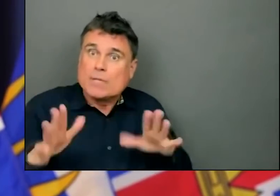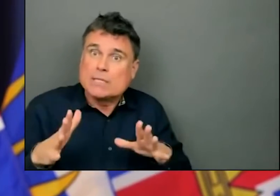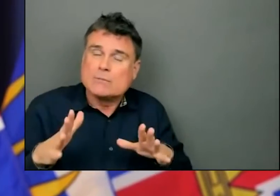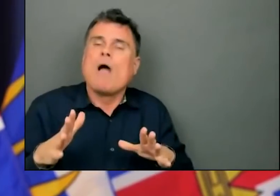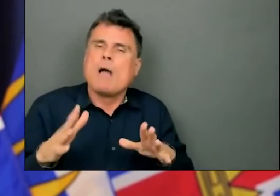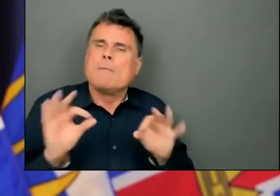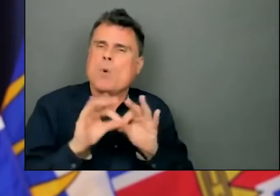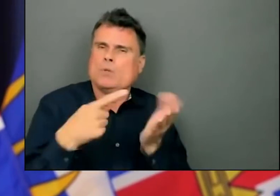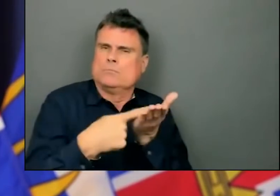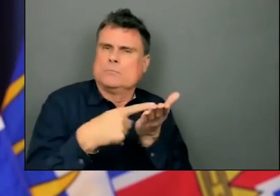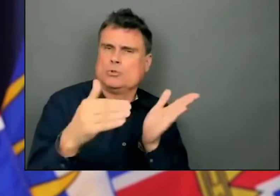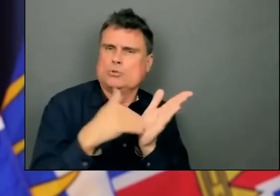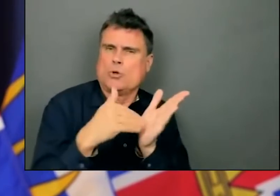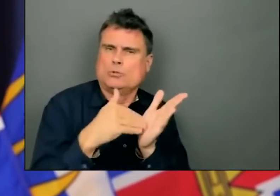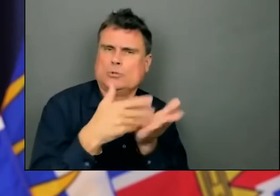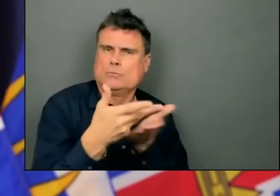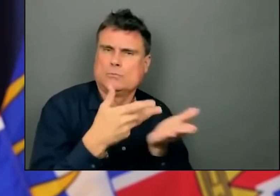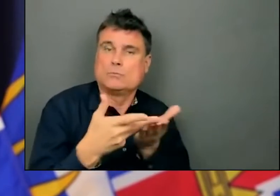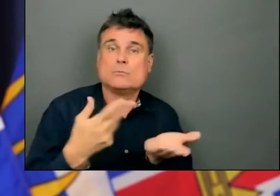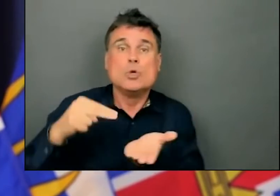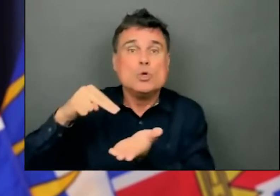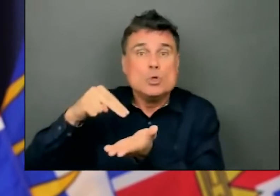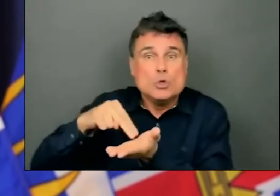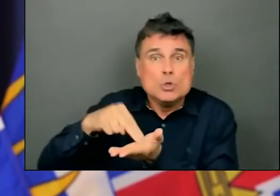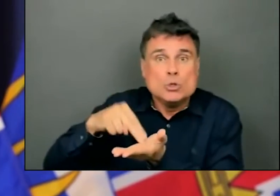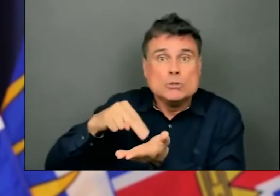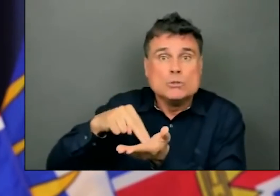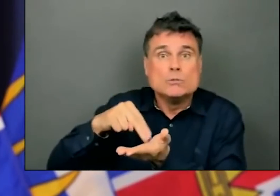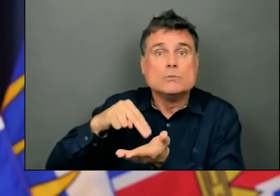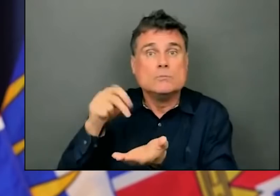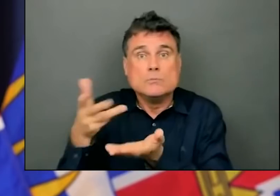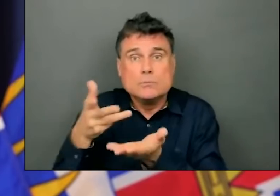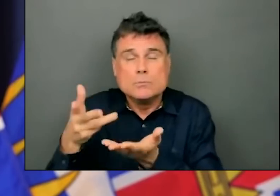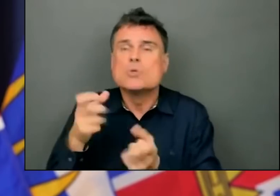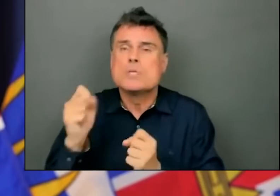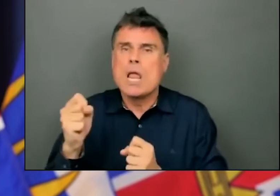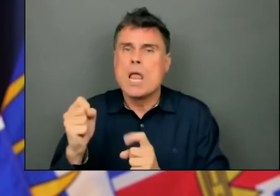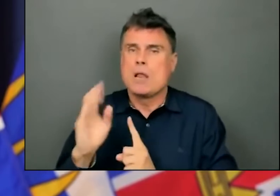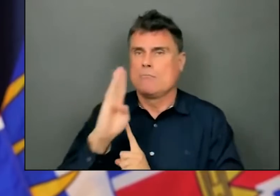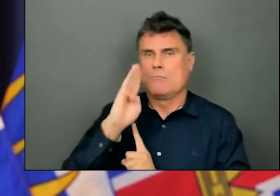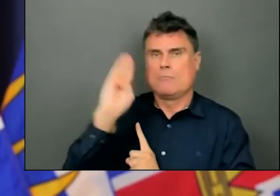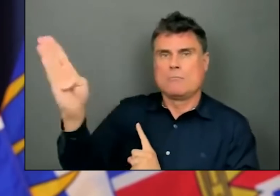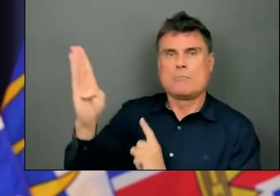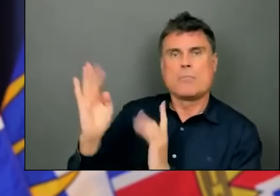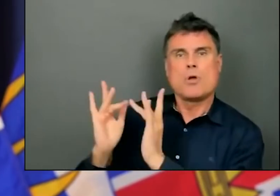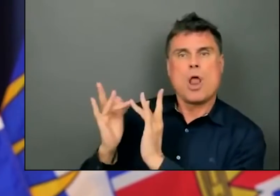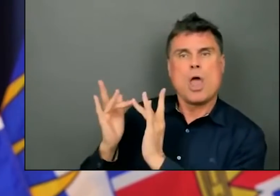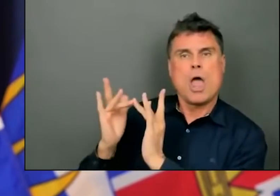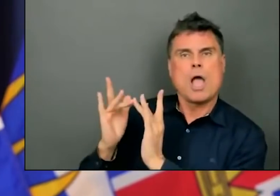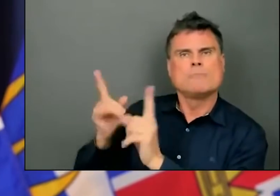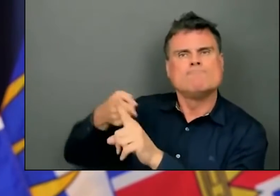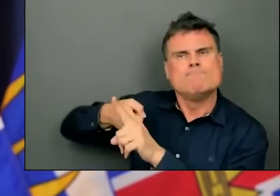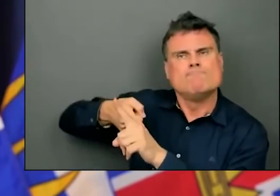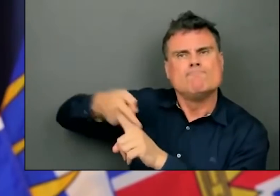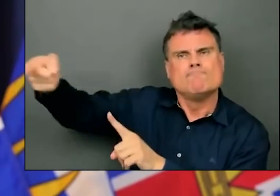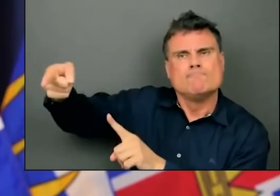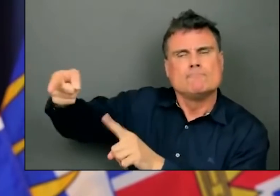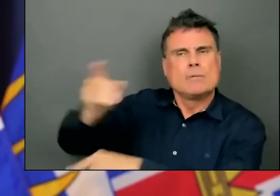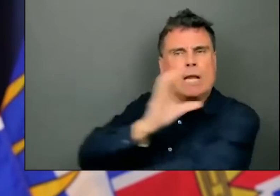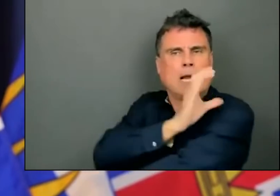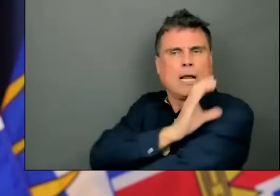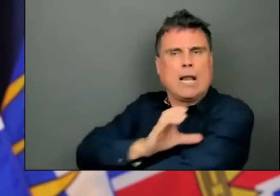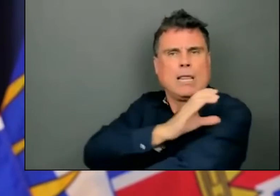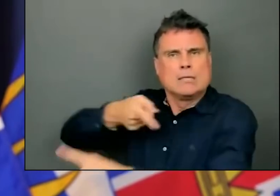direct access to clinicians who are working in those clinics. We only they're not available in every community, but they